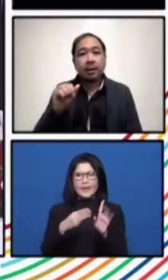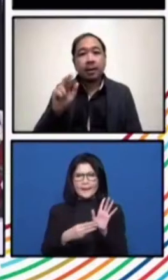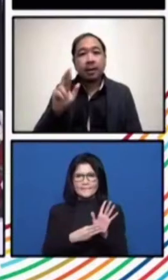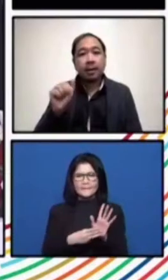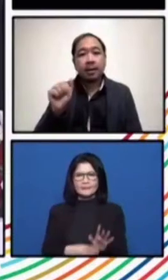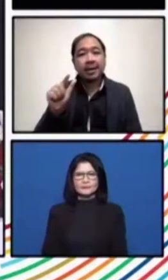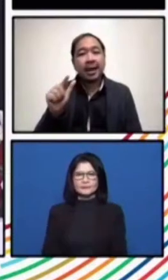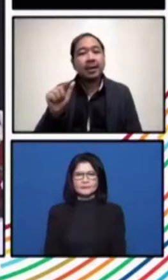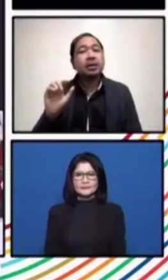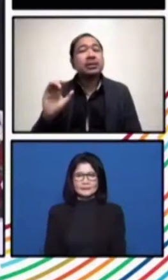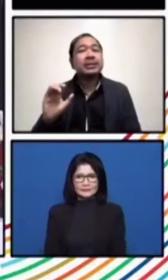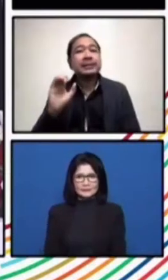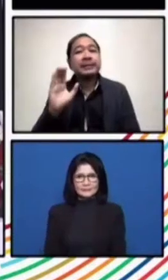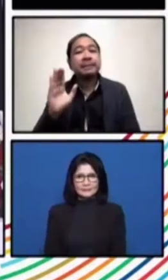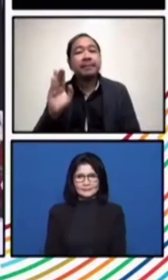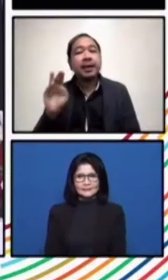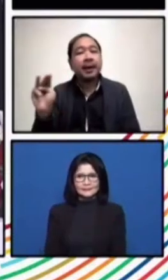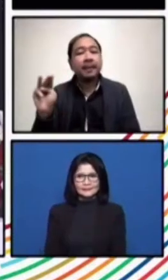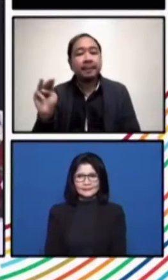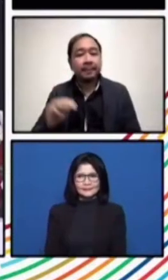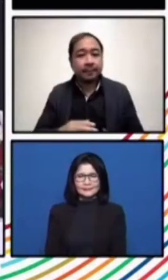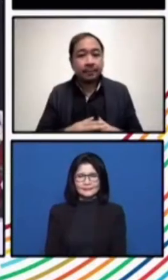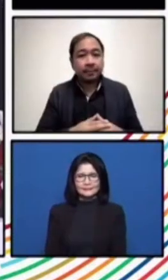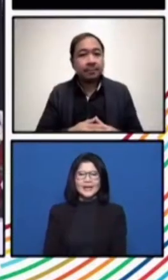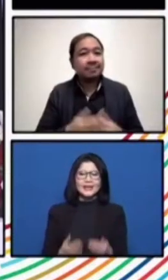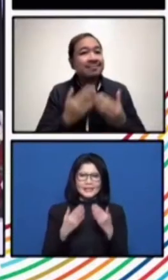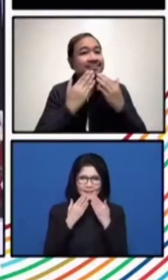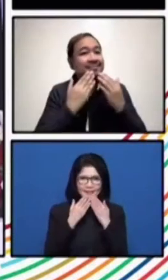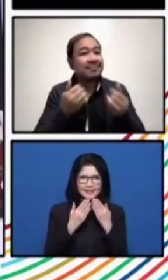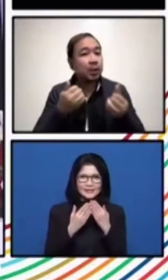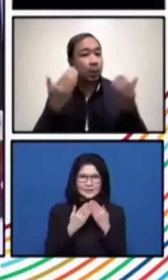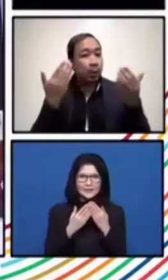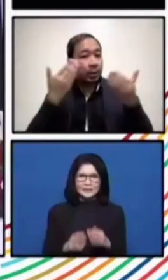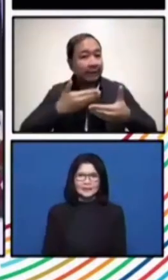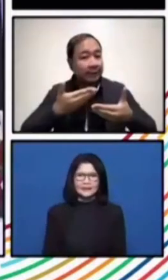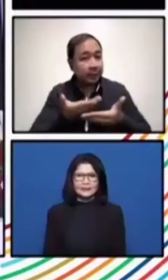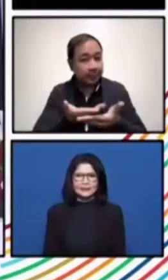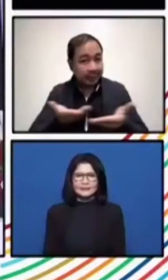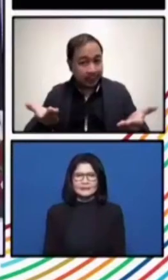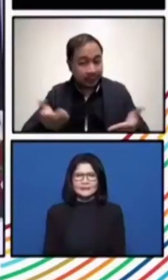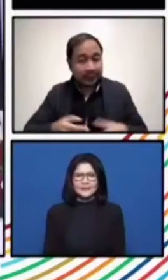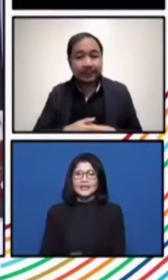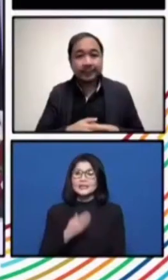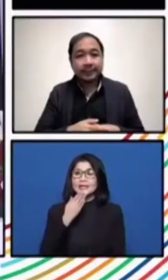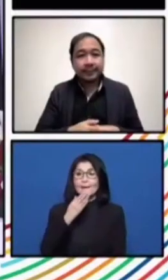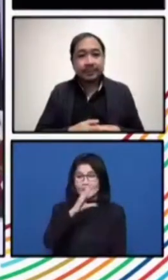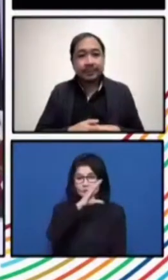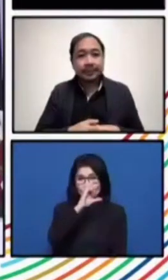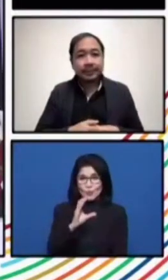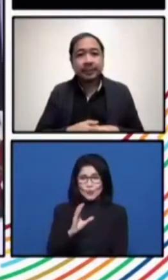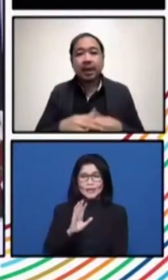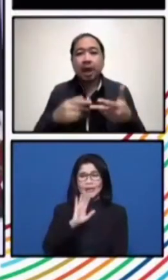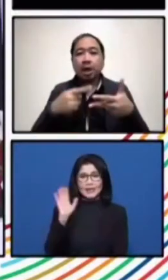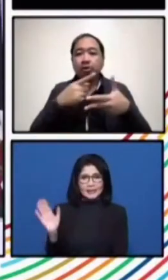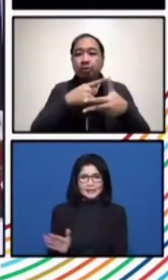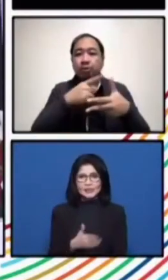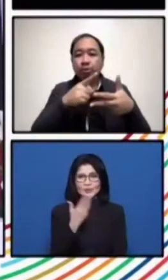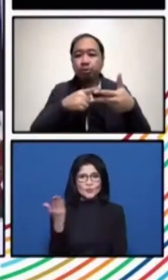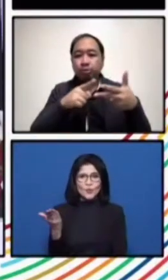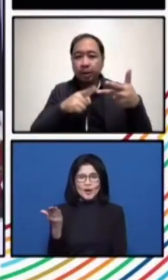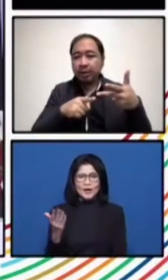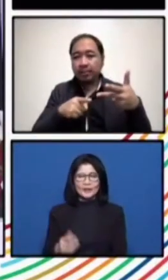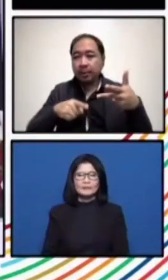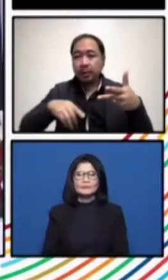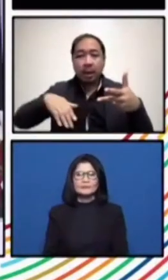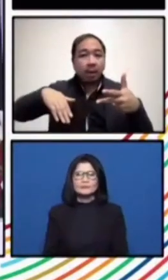thank you madam chair good afternoon everybody uh I'll cover three points which are which have not been I can